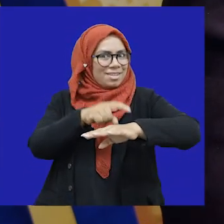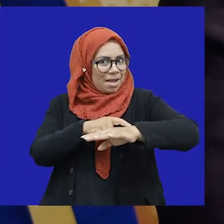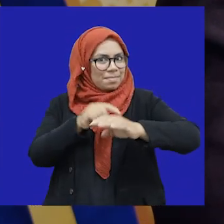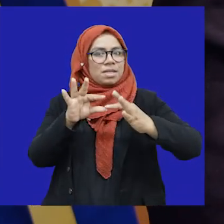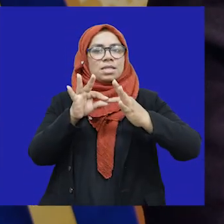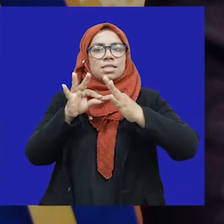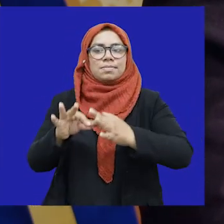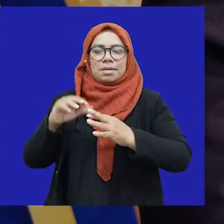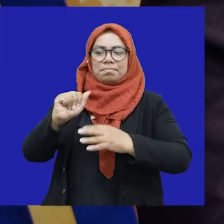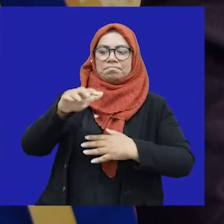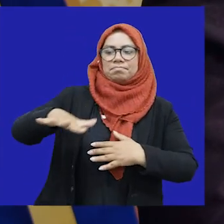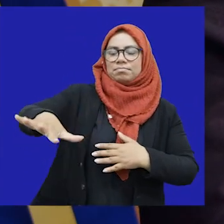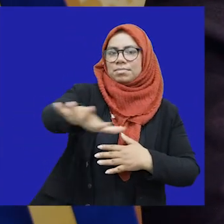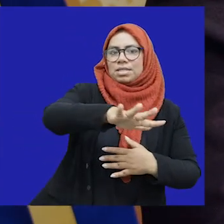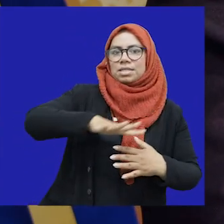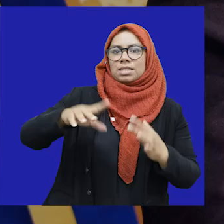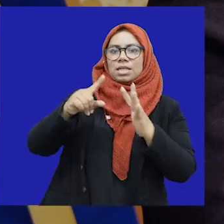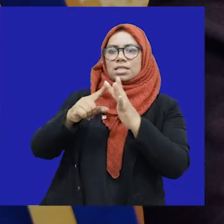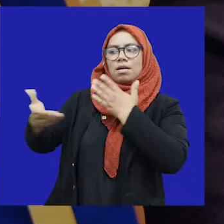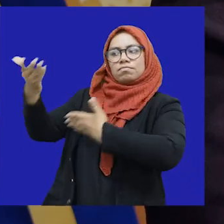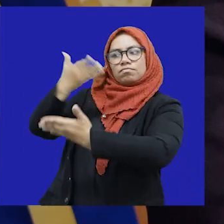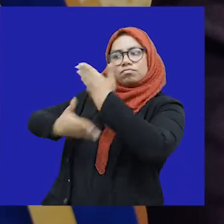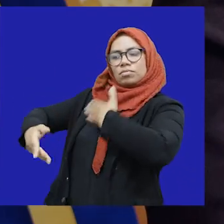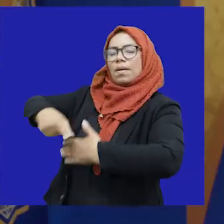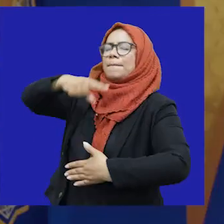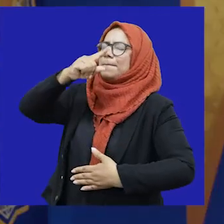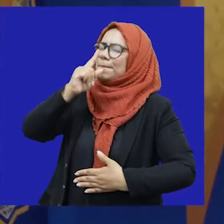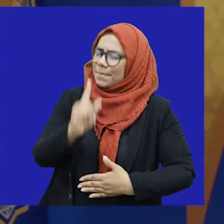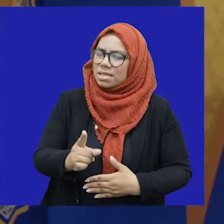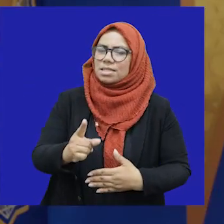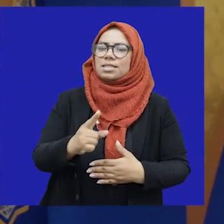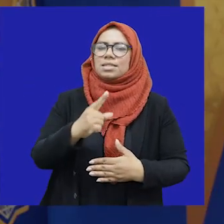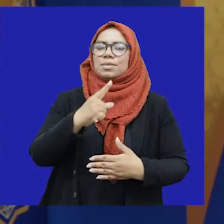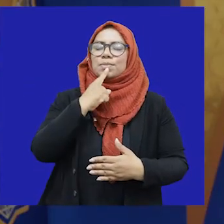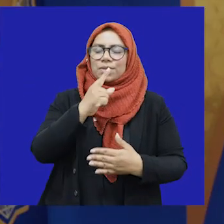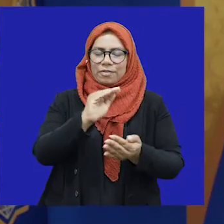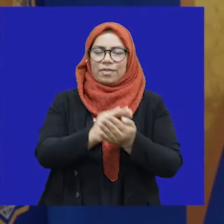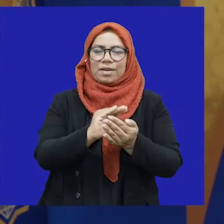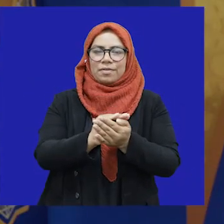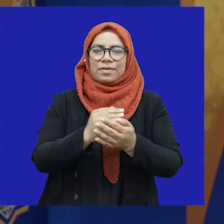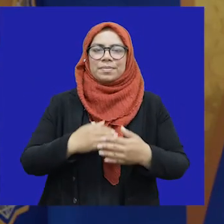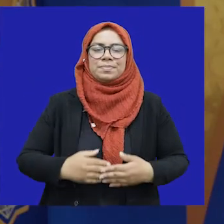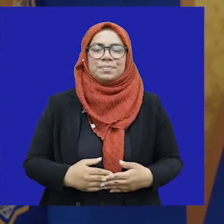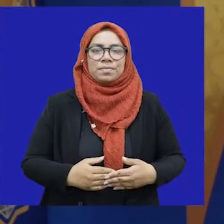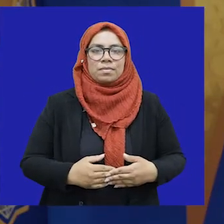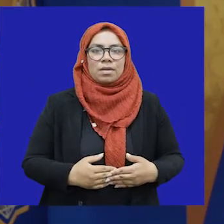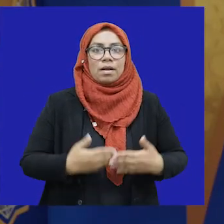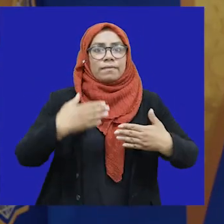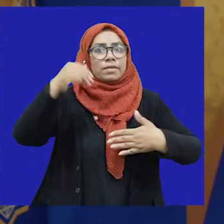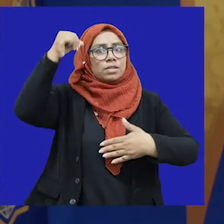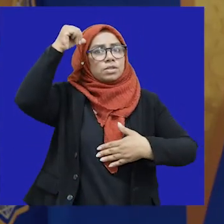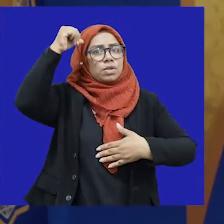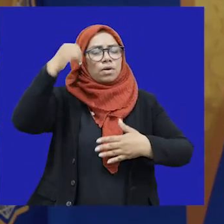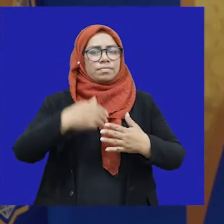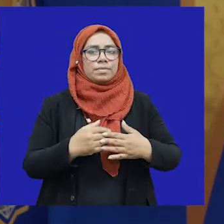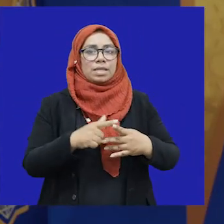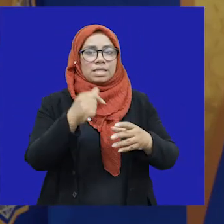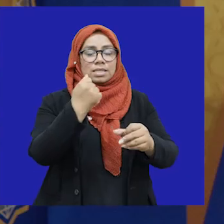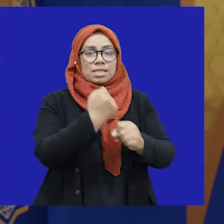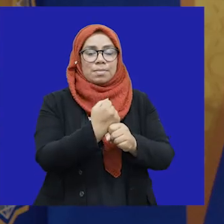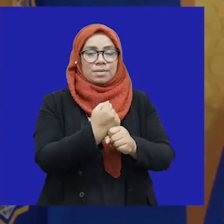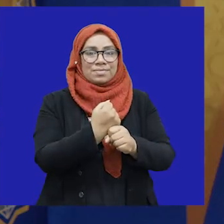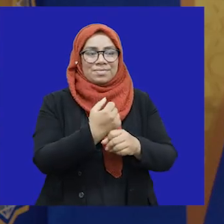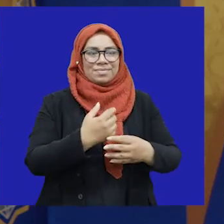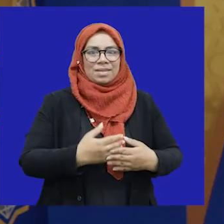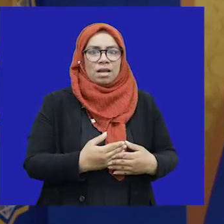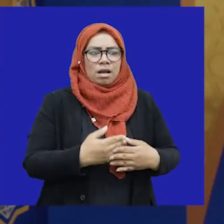are met. It is a means of purifying our income and wealth, reminding us that our financial belongings are